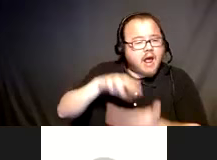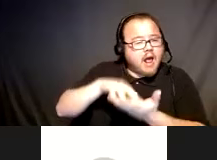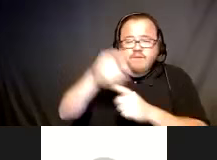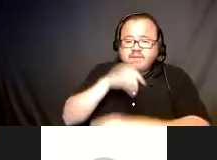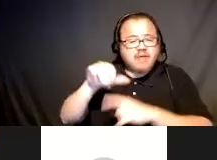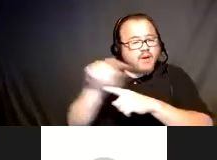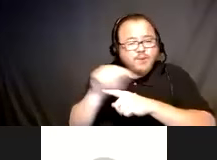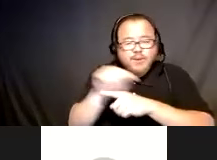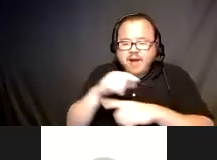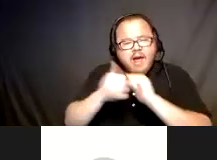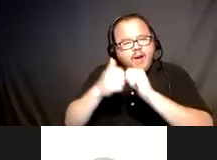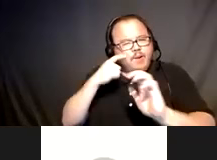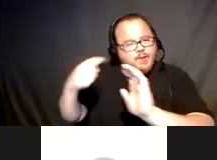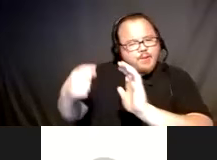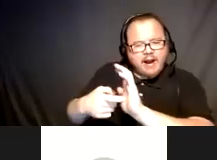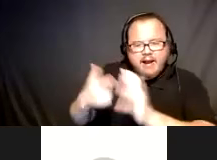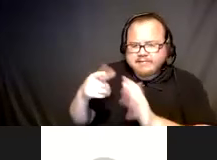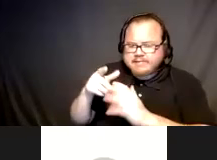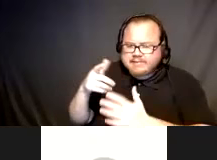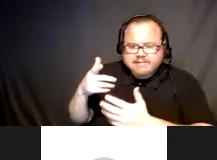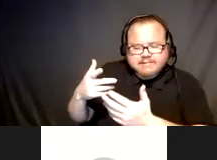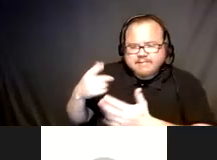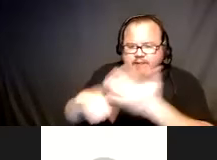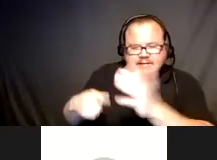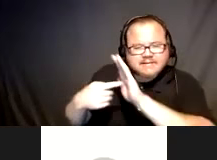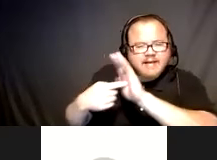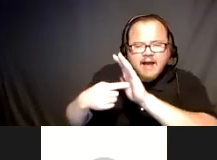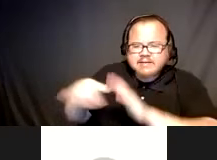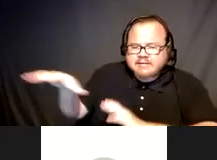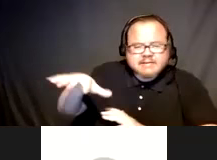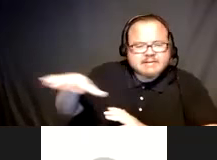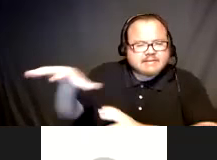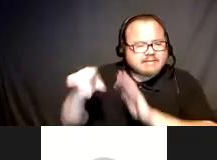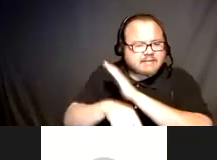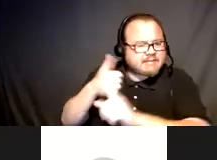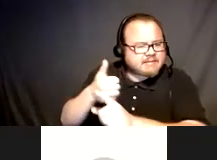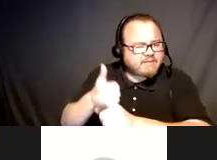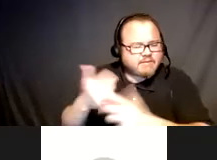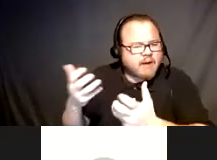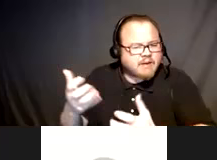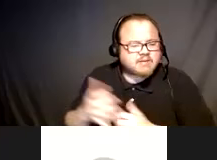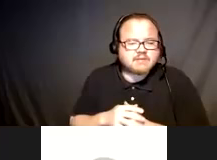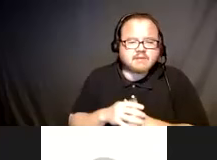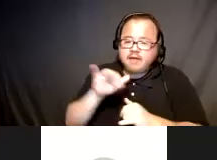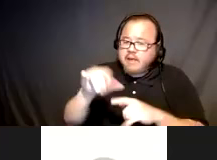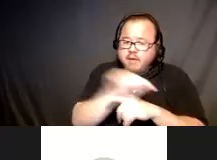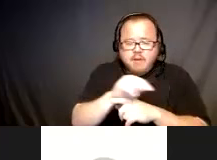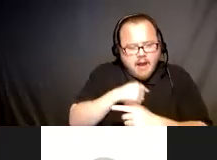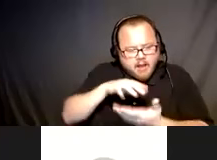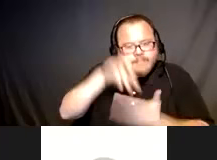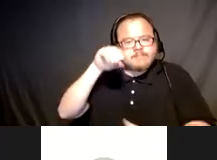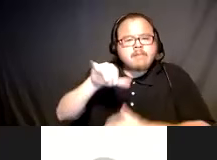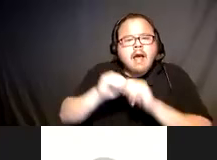was how to recognize the signs of suicide. The most helpful part of that training for me was learning how to ask the